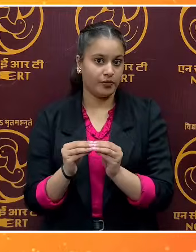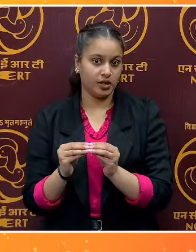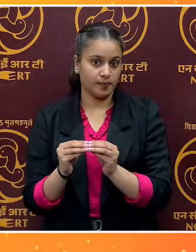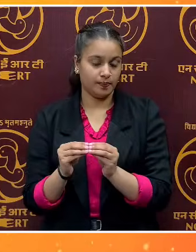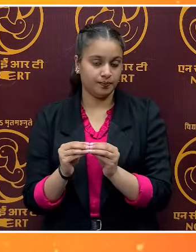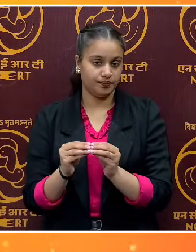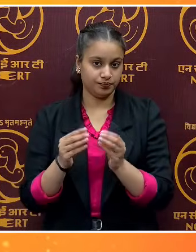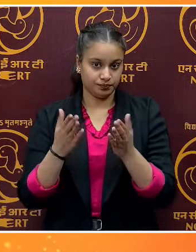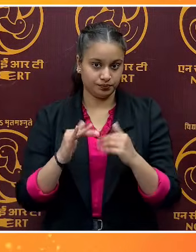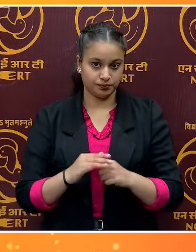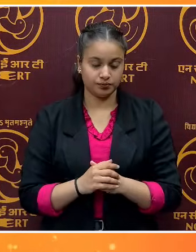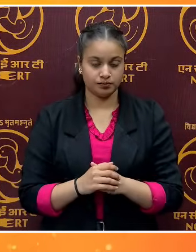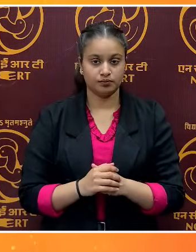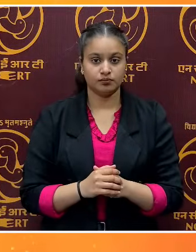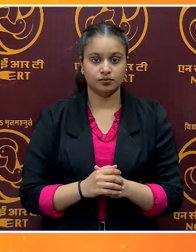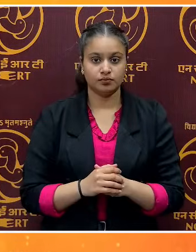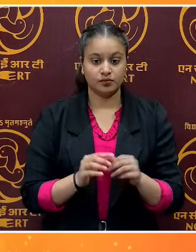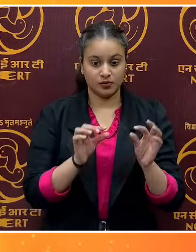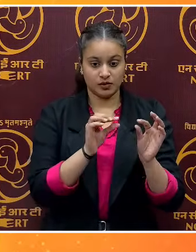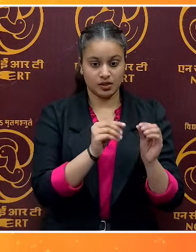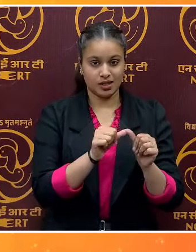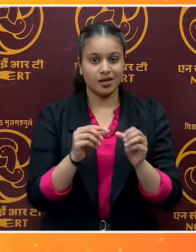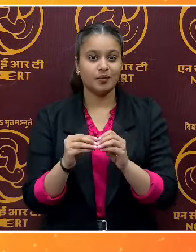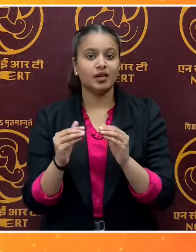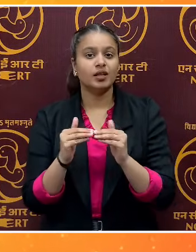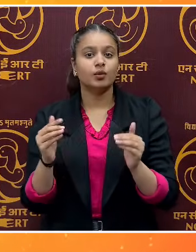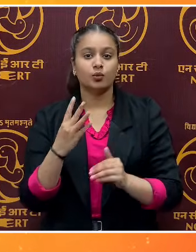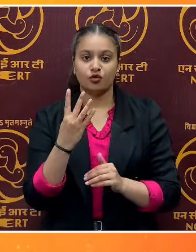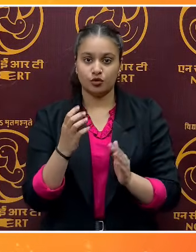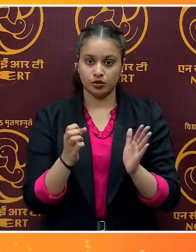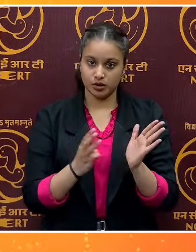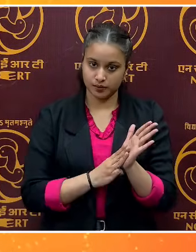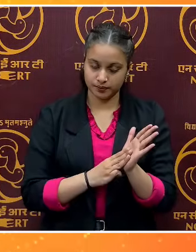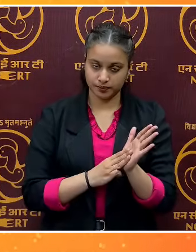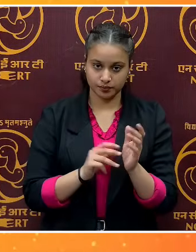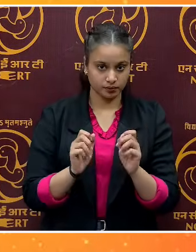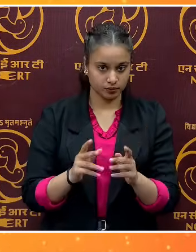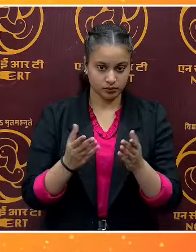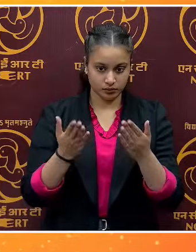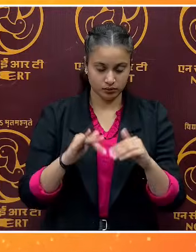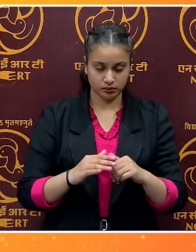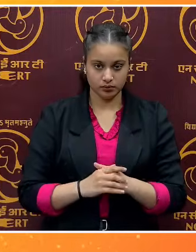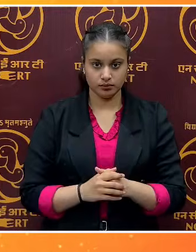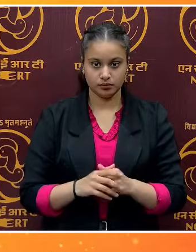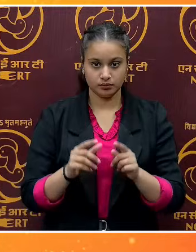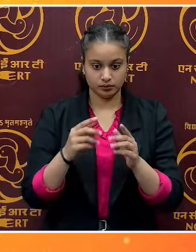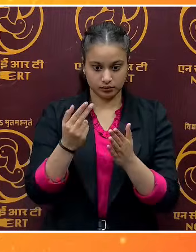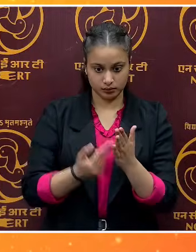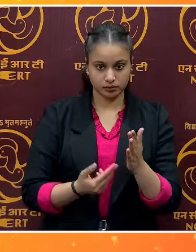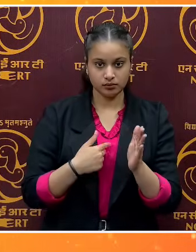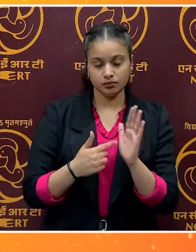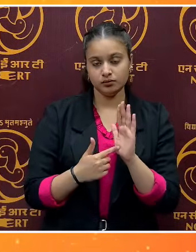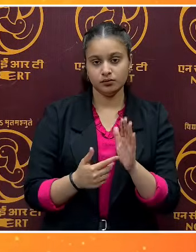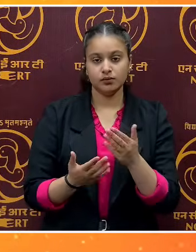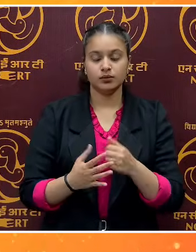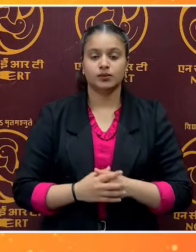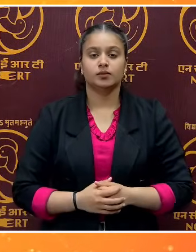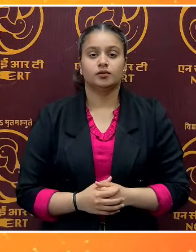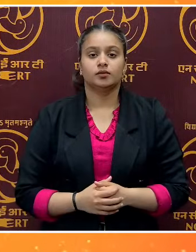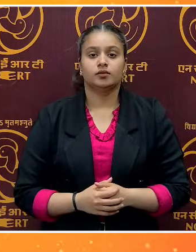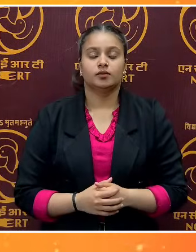and let the length of AB be 4 centimeters. Okay. Let me do and show you here.